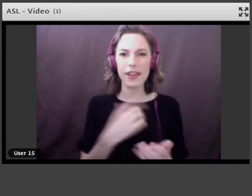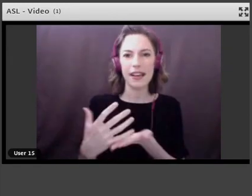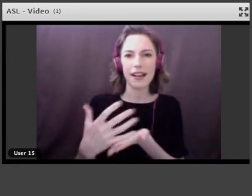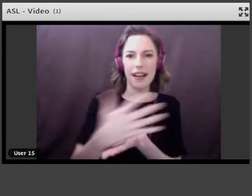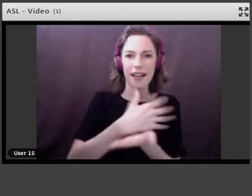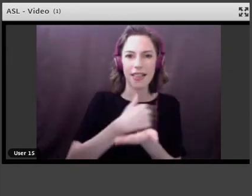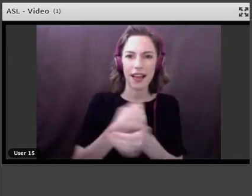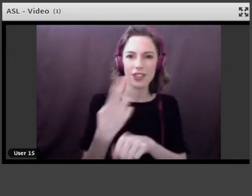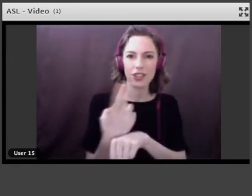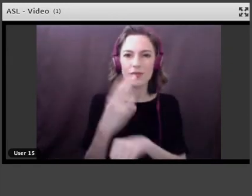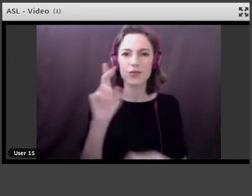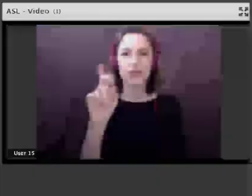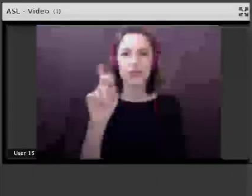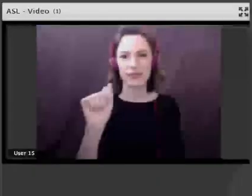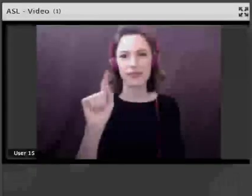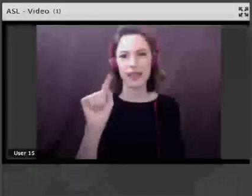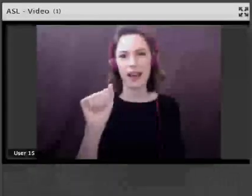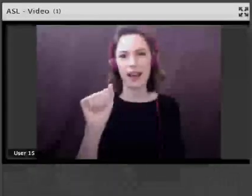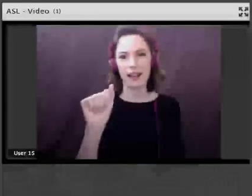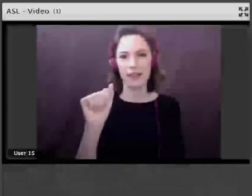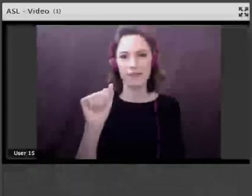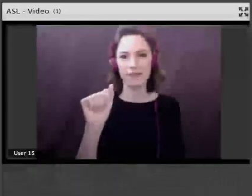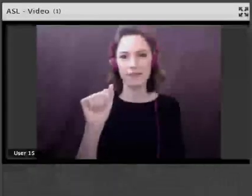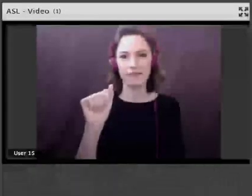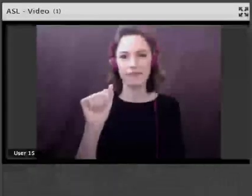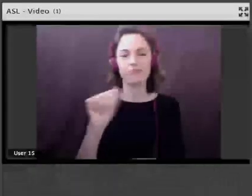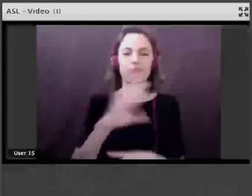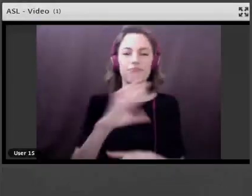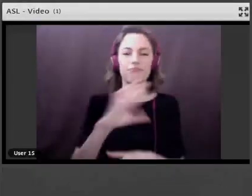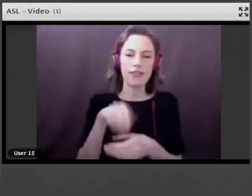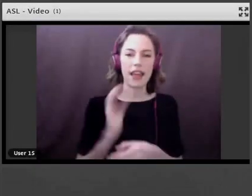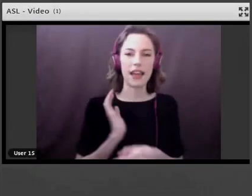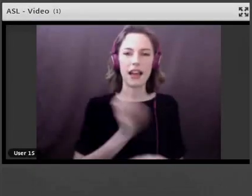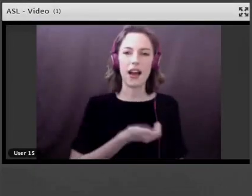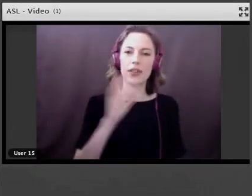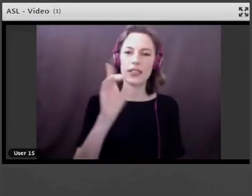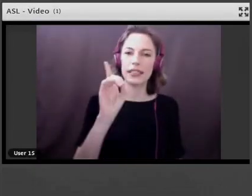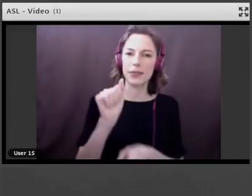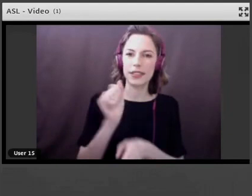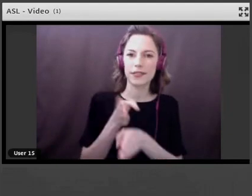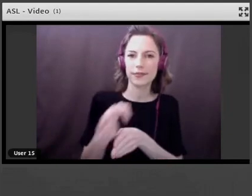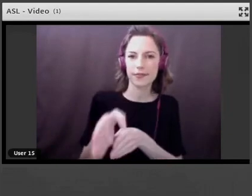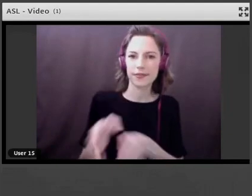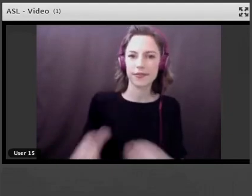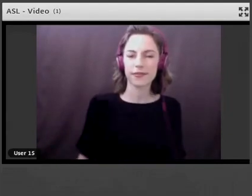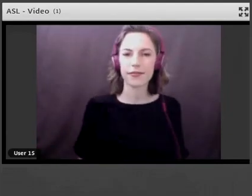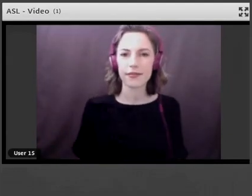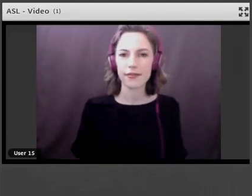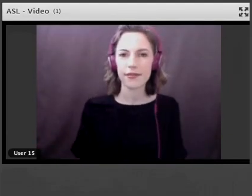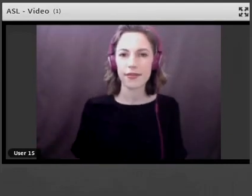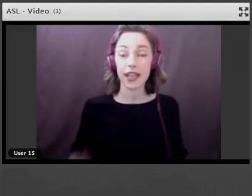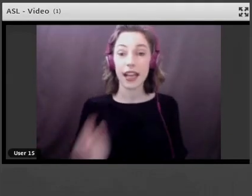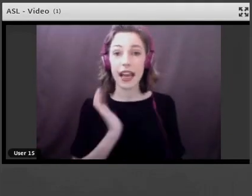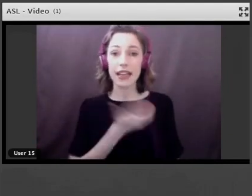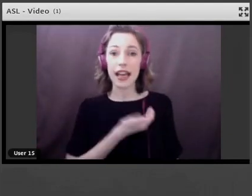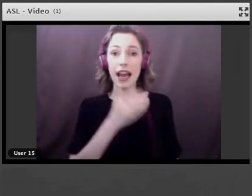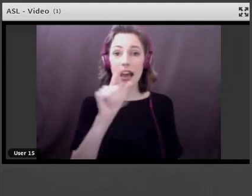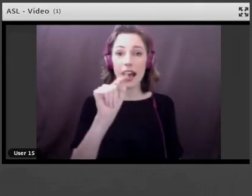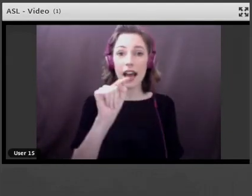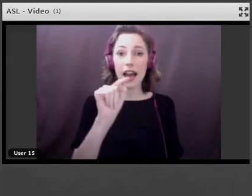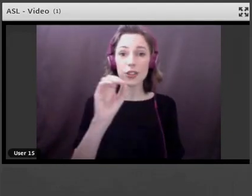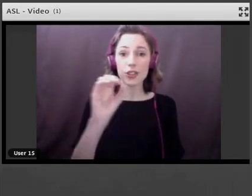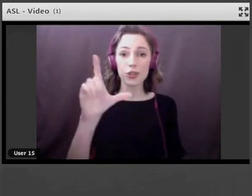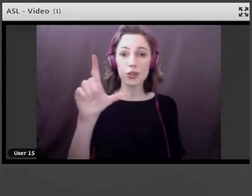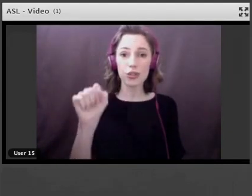And the tools we choose to use should match the clear purpose, which means that we need to really think